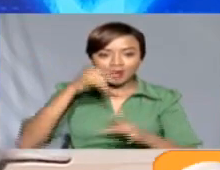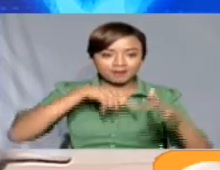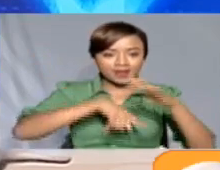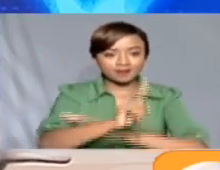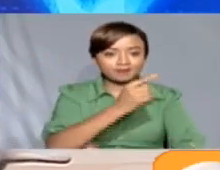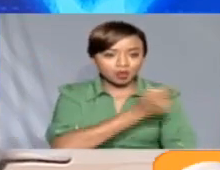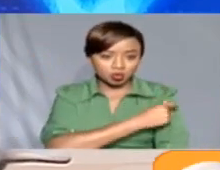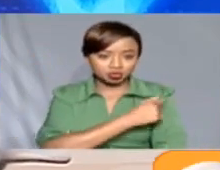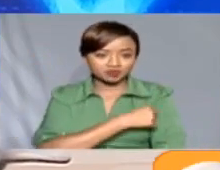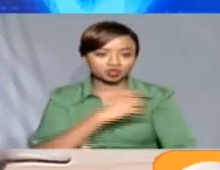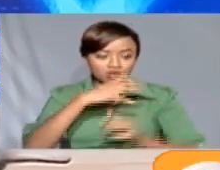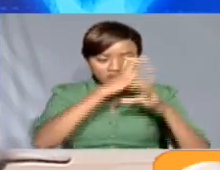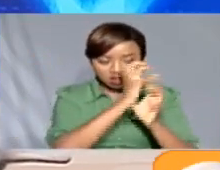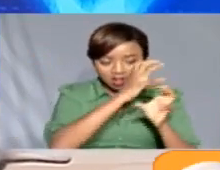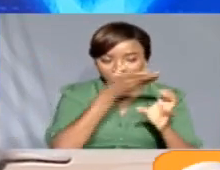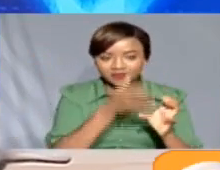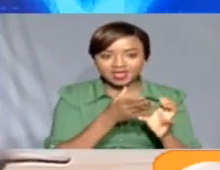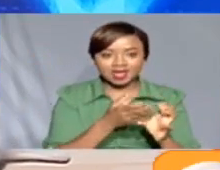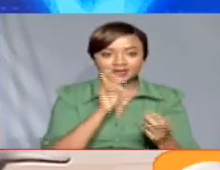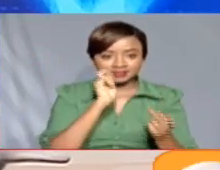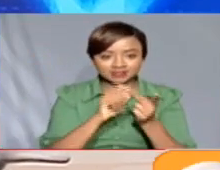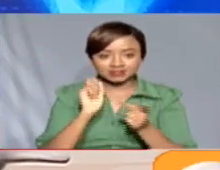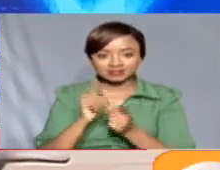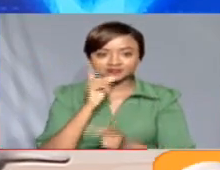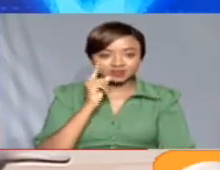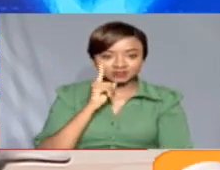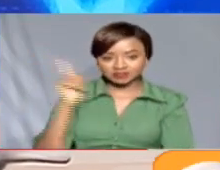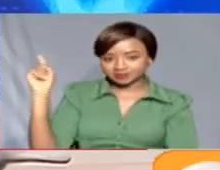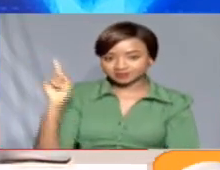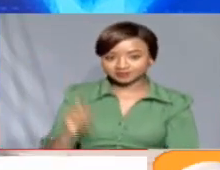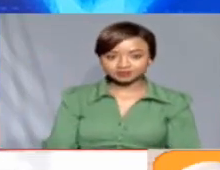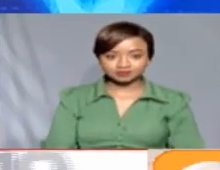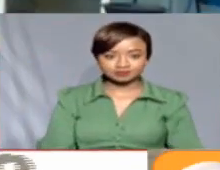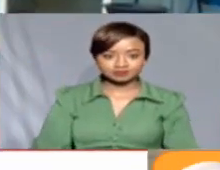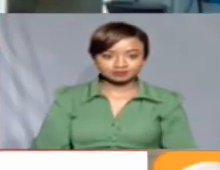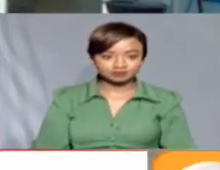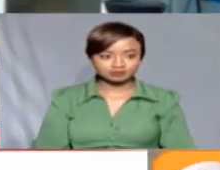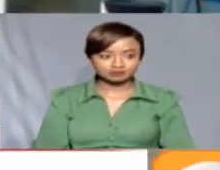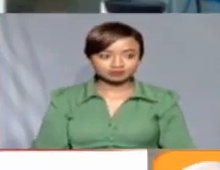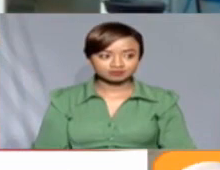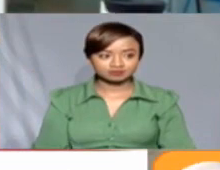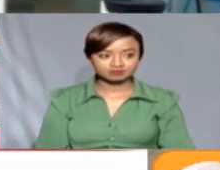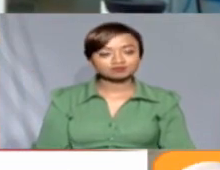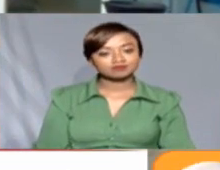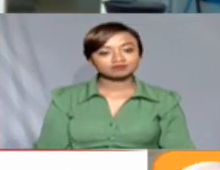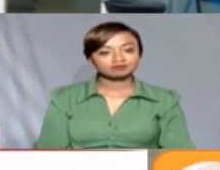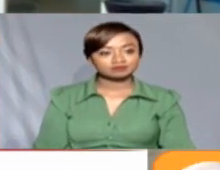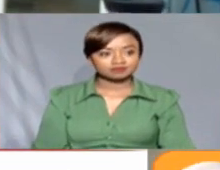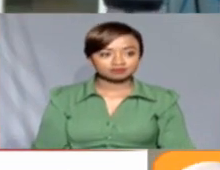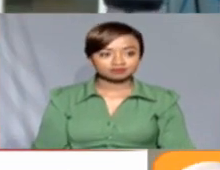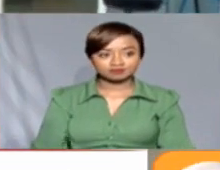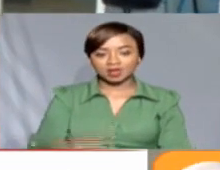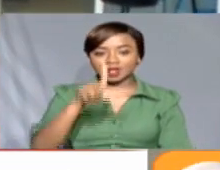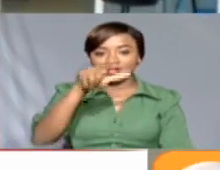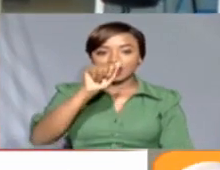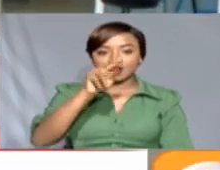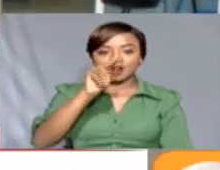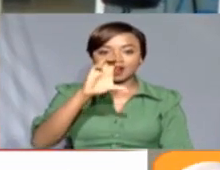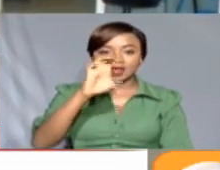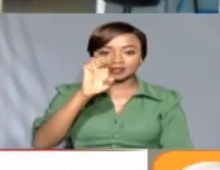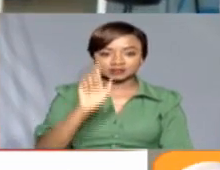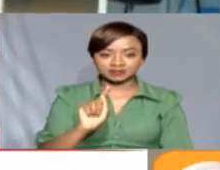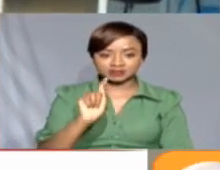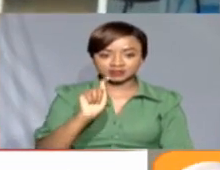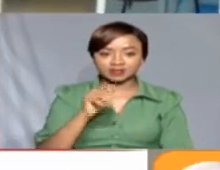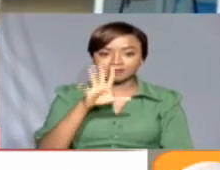private facility that is now conducting testing. Watch. We're here at Pathologist Lancet Kenya. It is